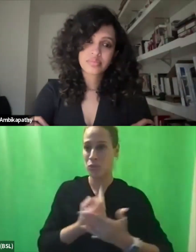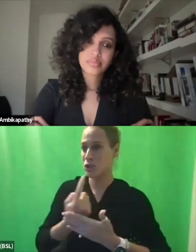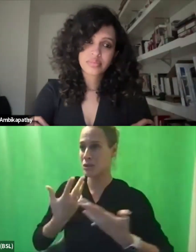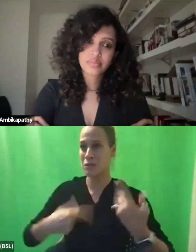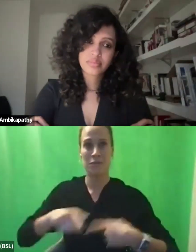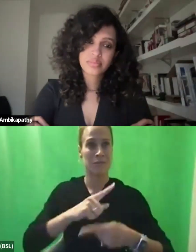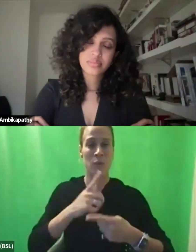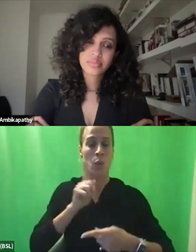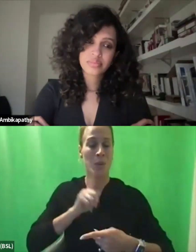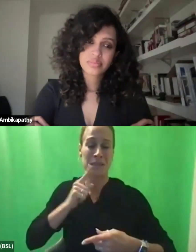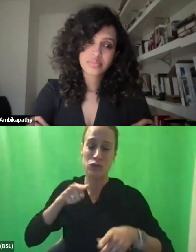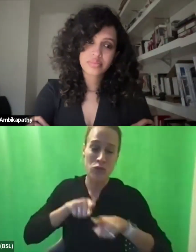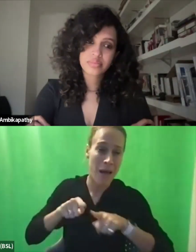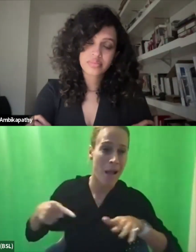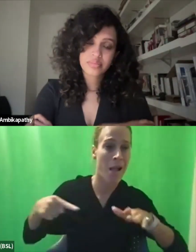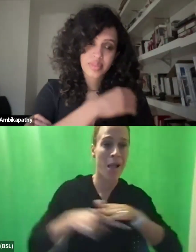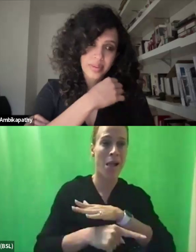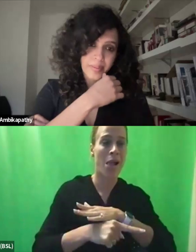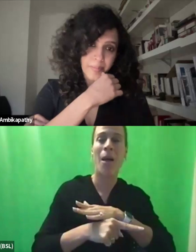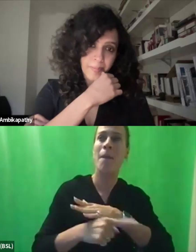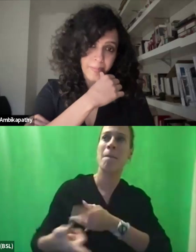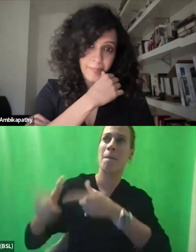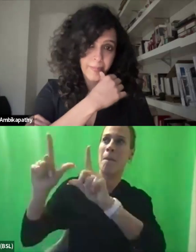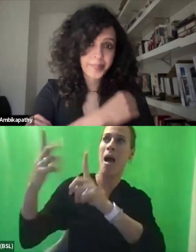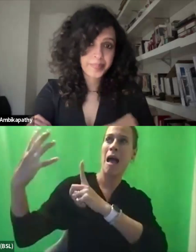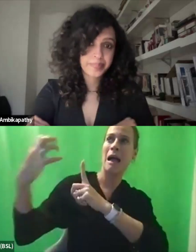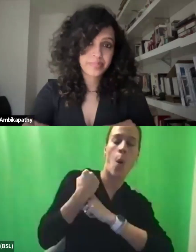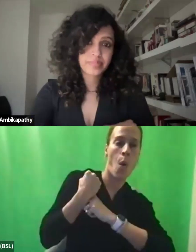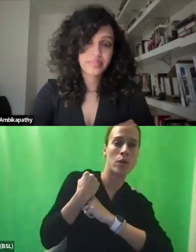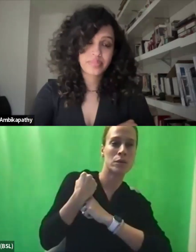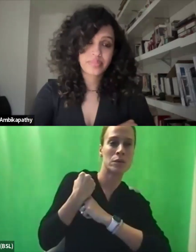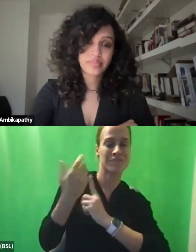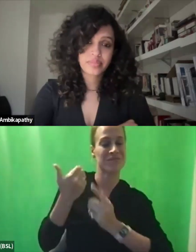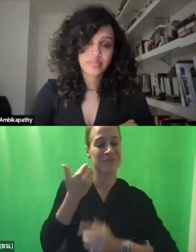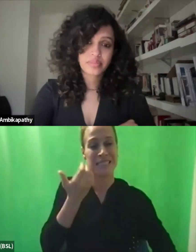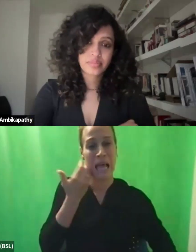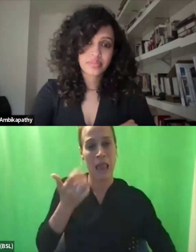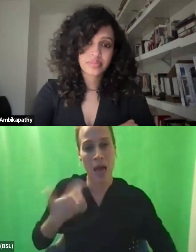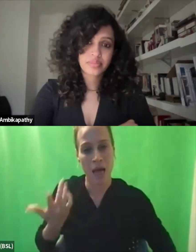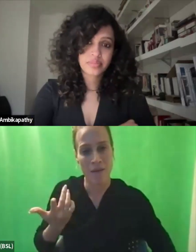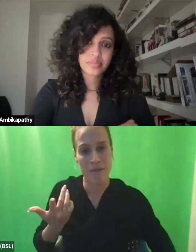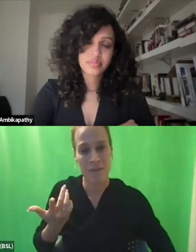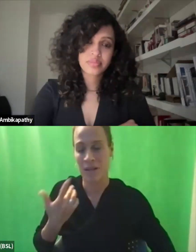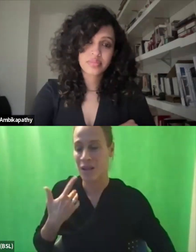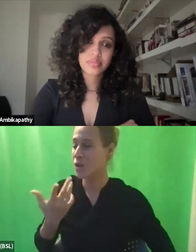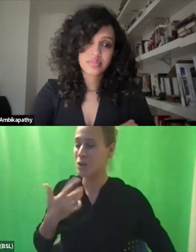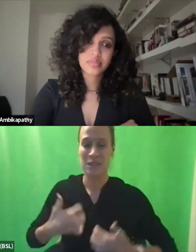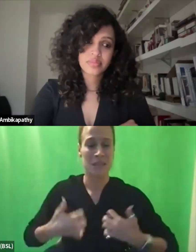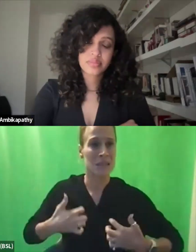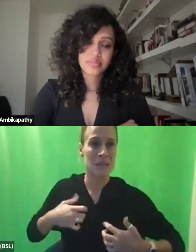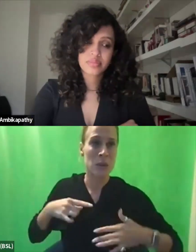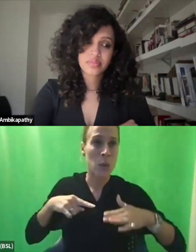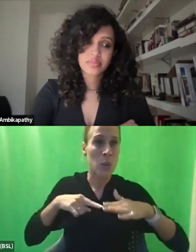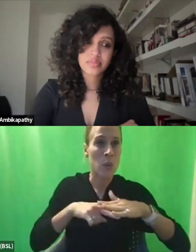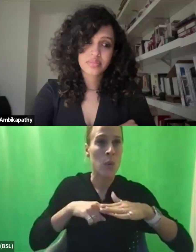to flee. But he's caught them in his clutches, the clutches of daily life, where flights of desire are